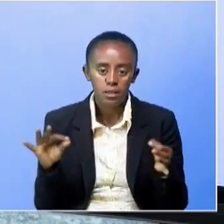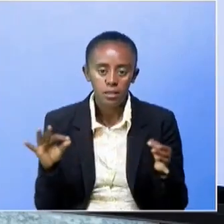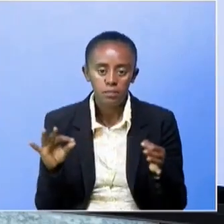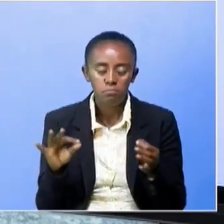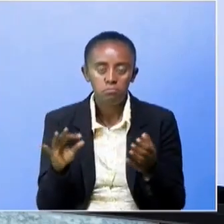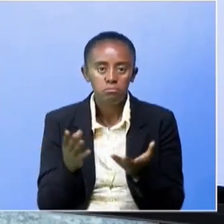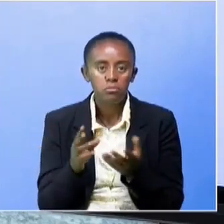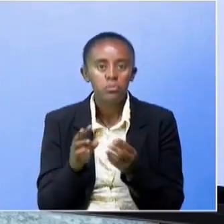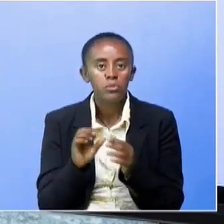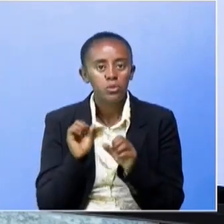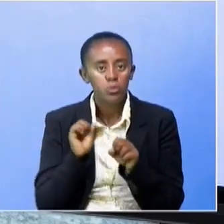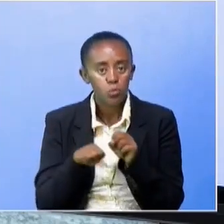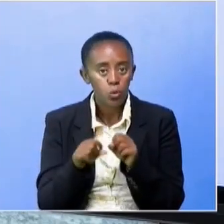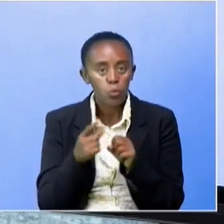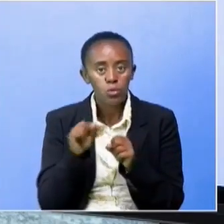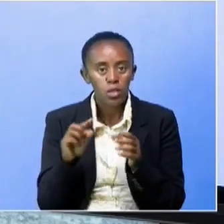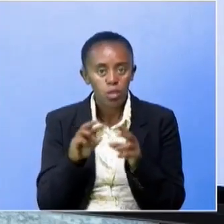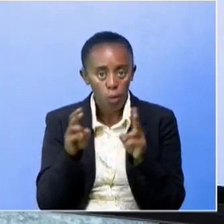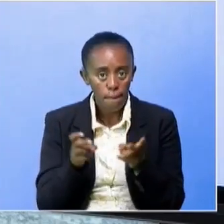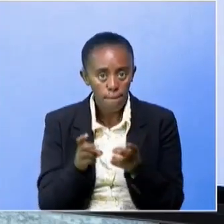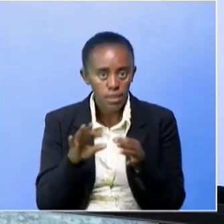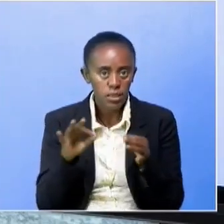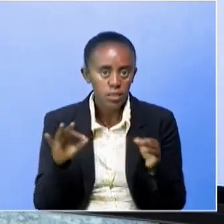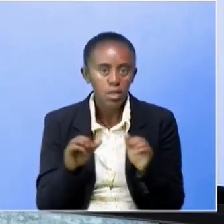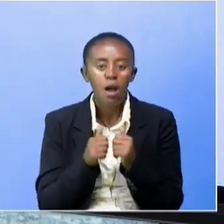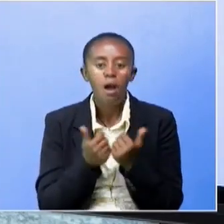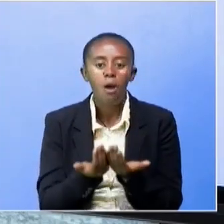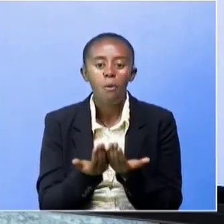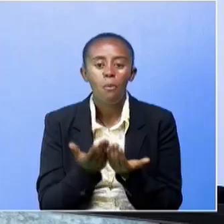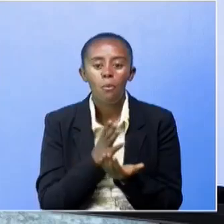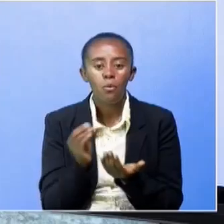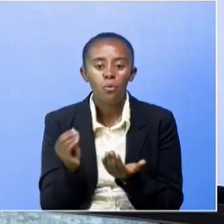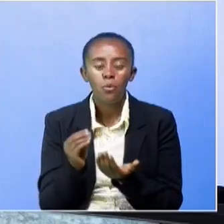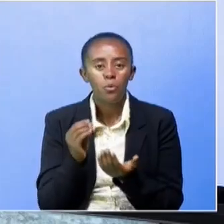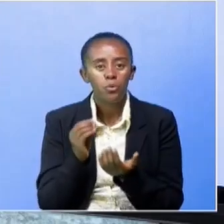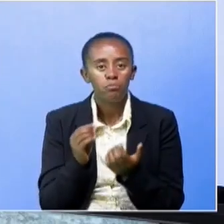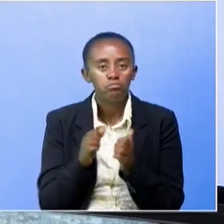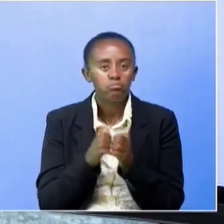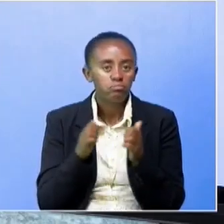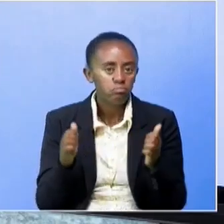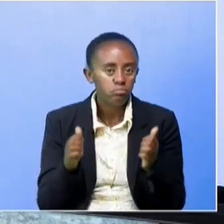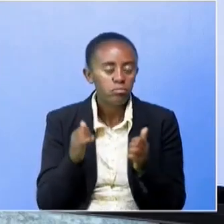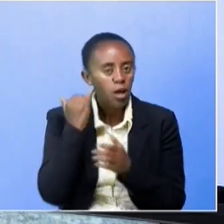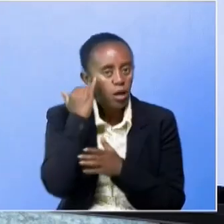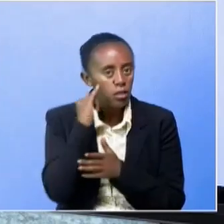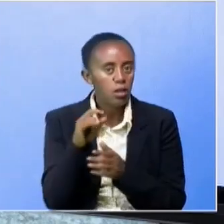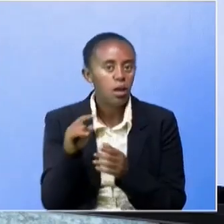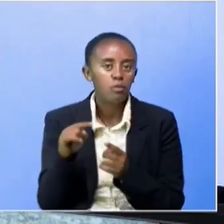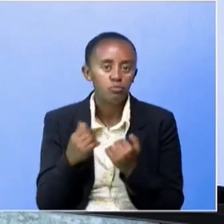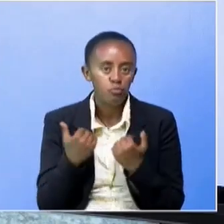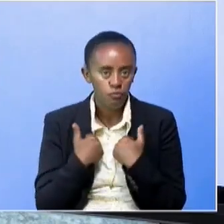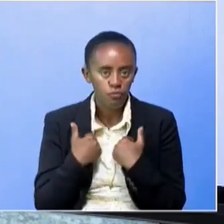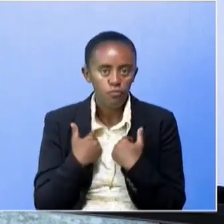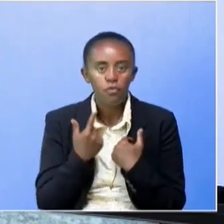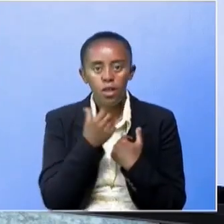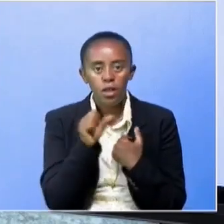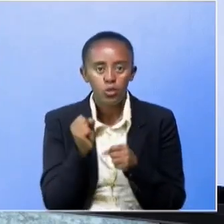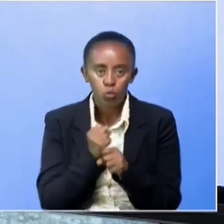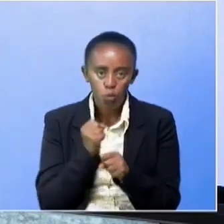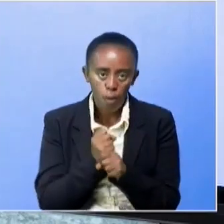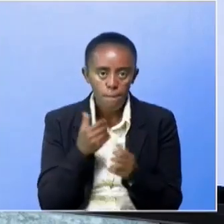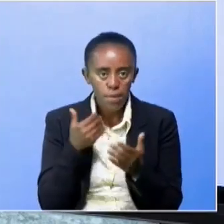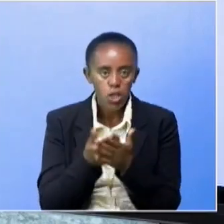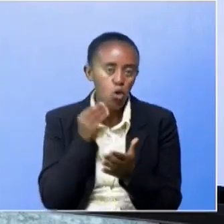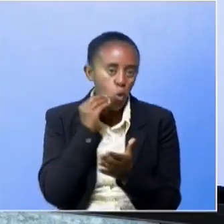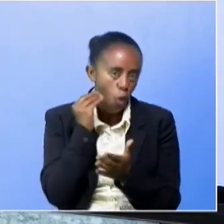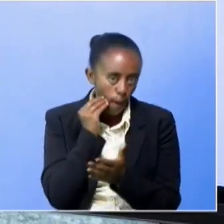the topic sentence have said how an excellent idea it is to have a job near your